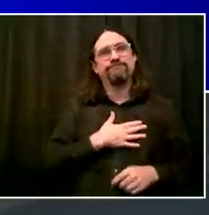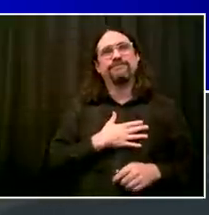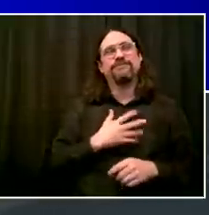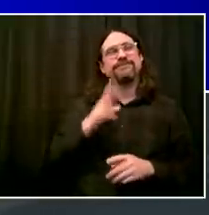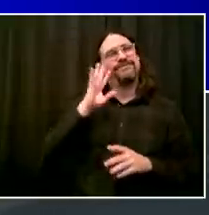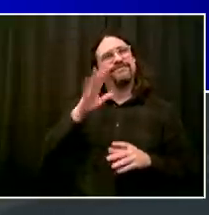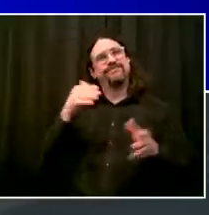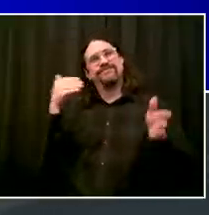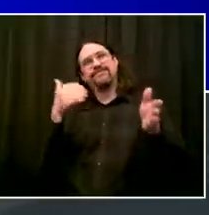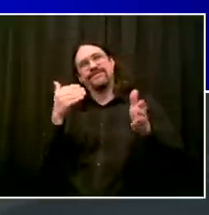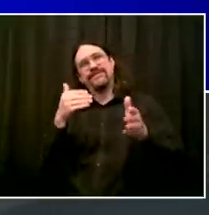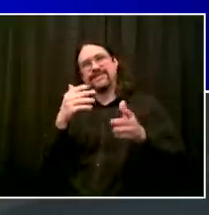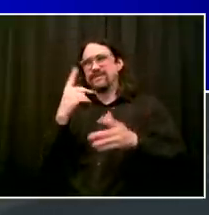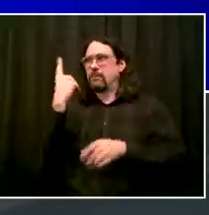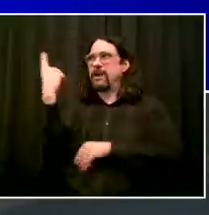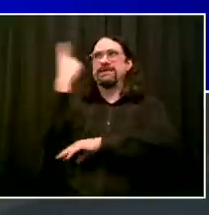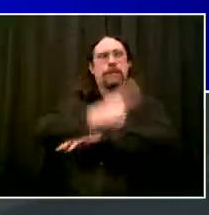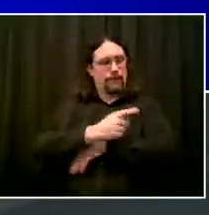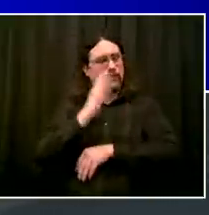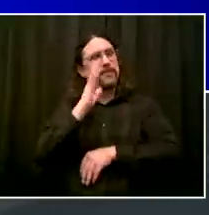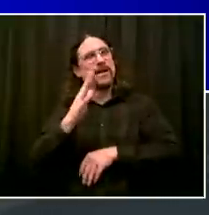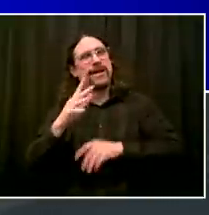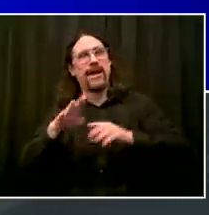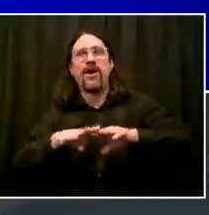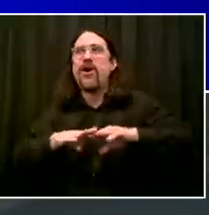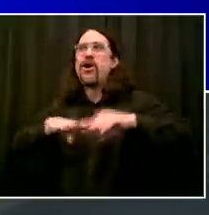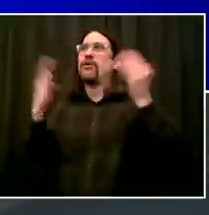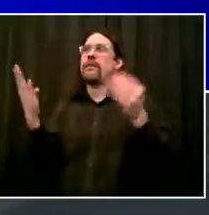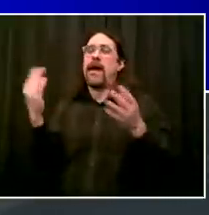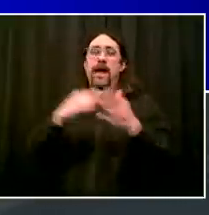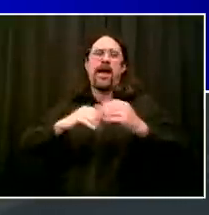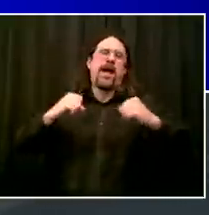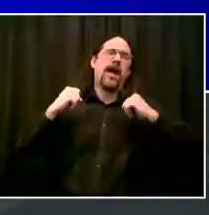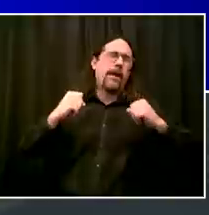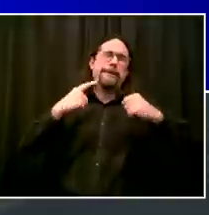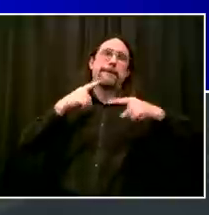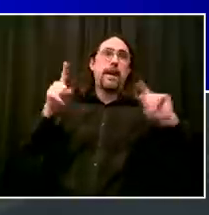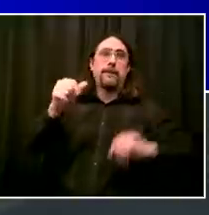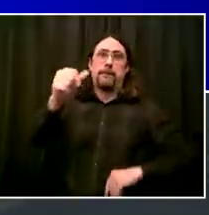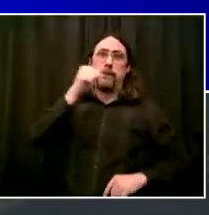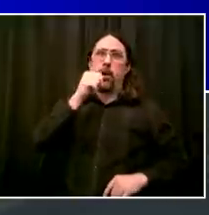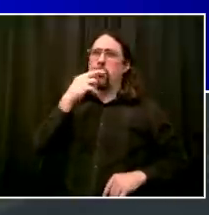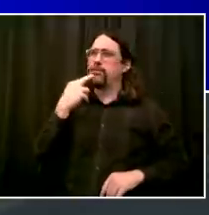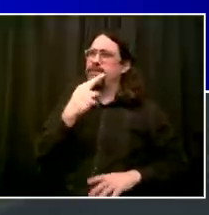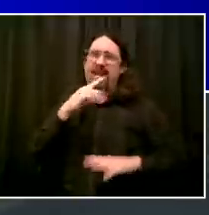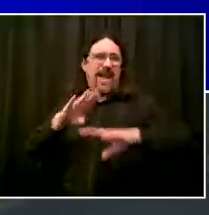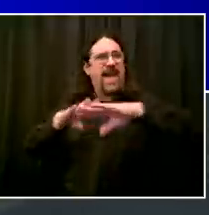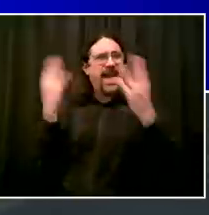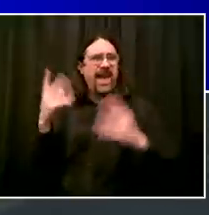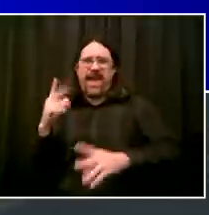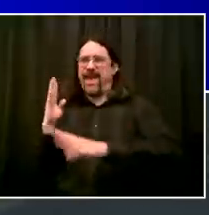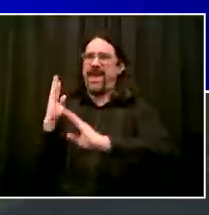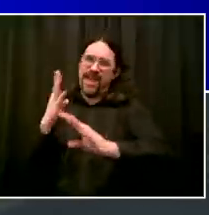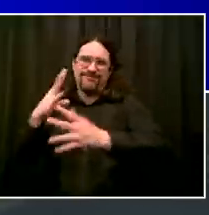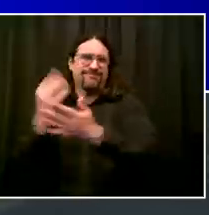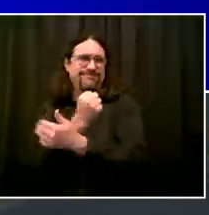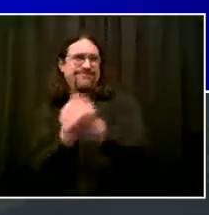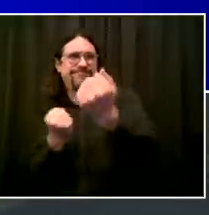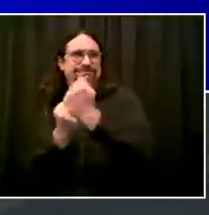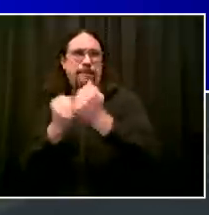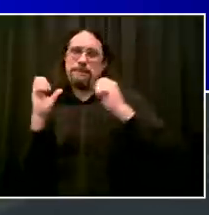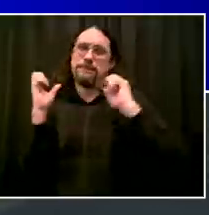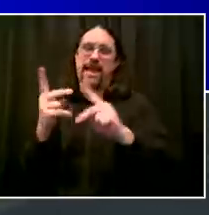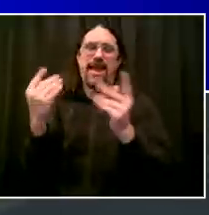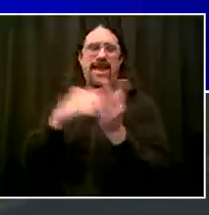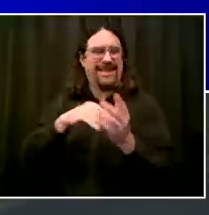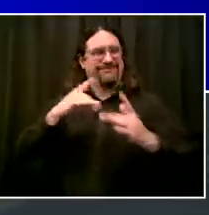yet. So I want to remind people that there are clear standards. We're not doing any dining in. I want to remind any